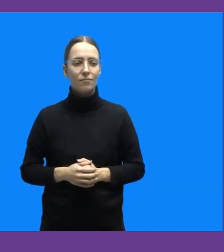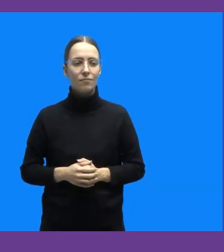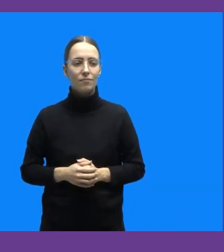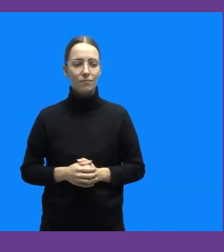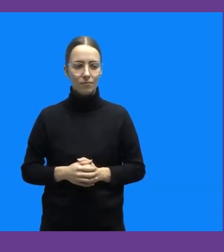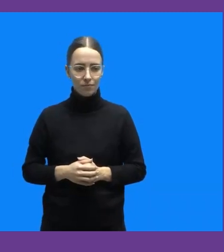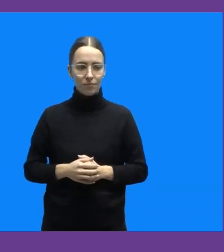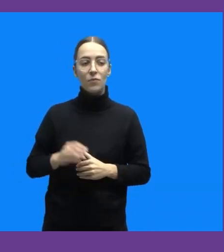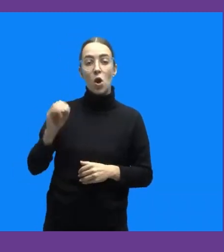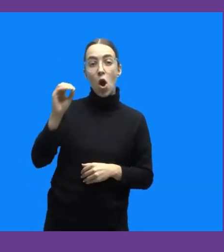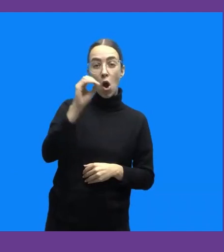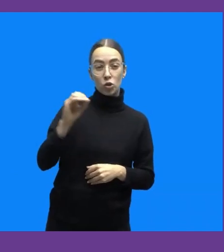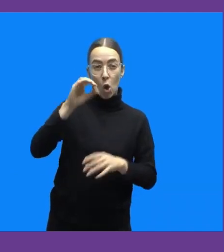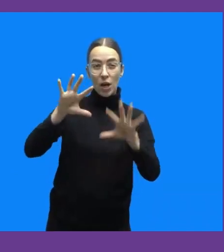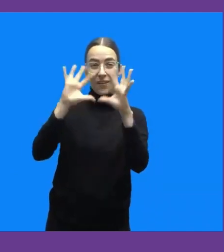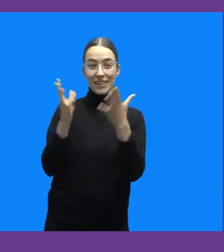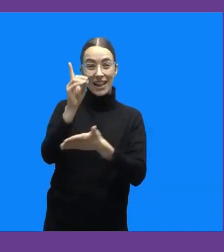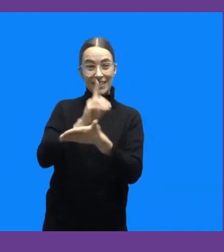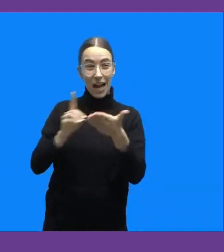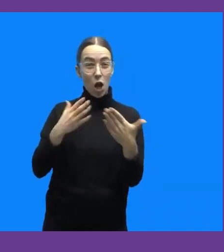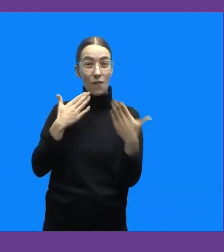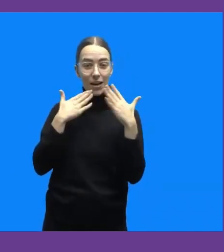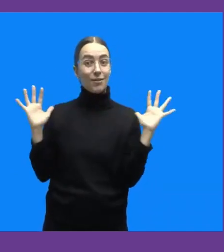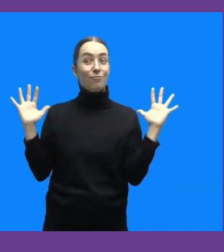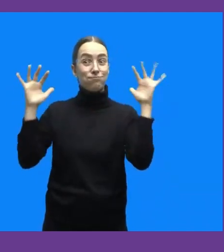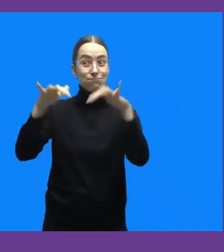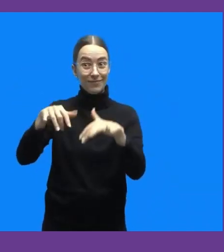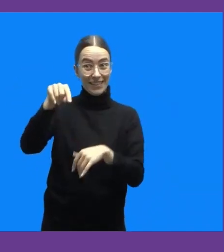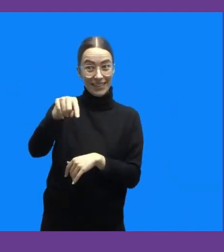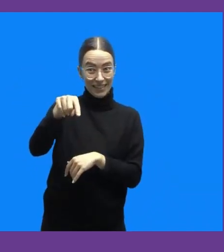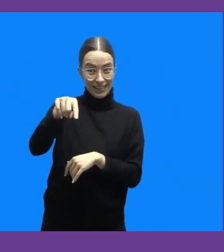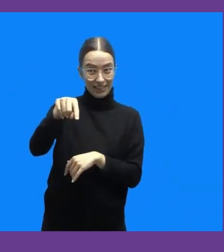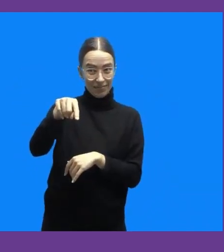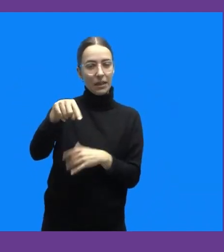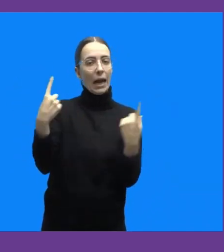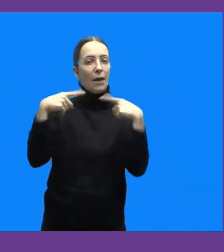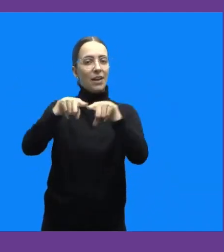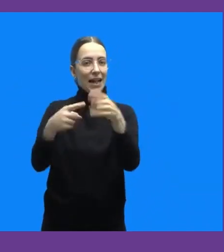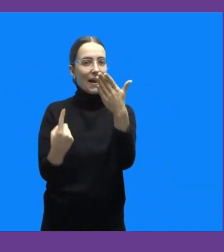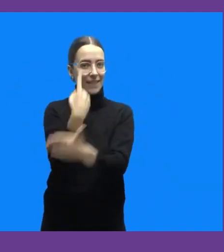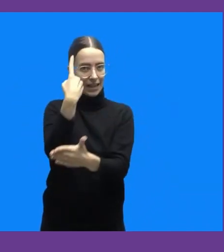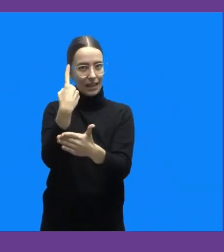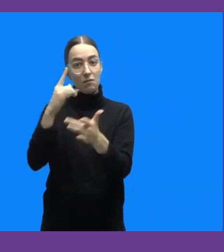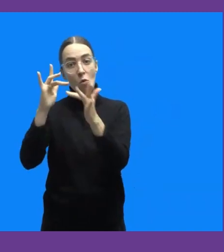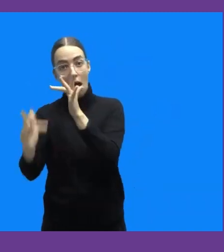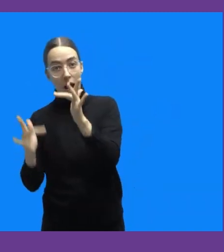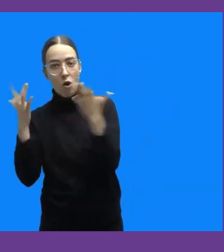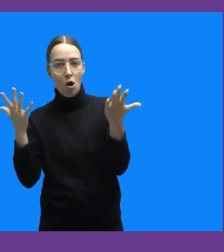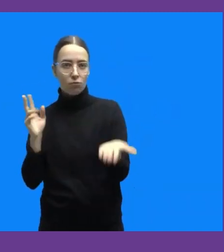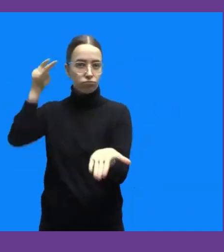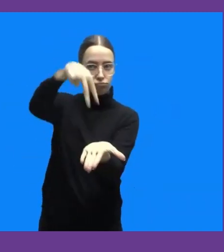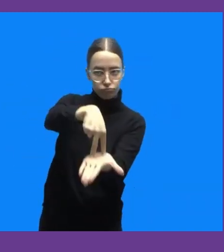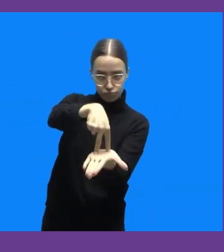event, so people can sign up to see that there's several papers and keynotes looking at education